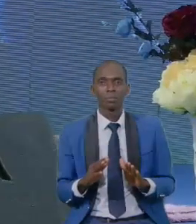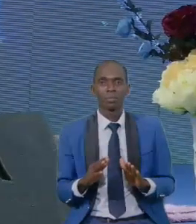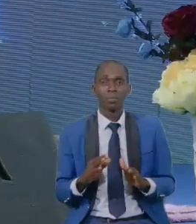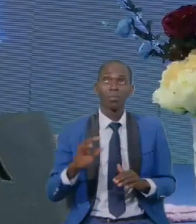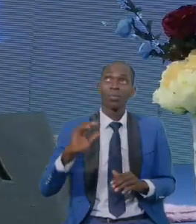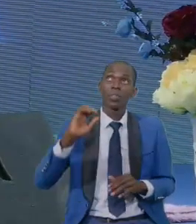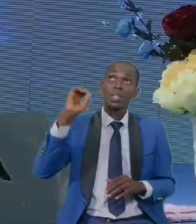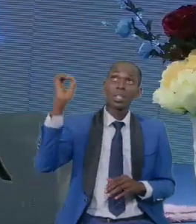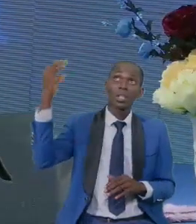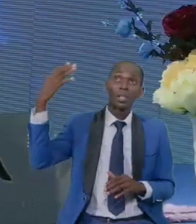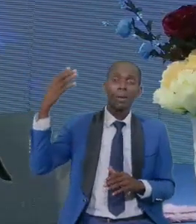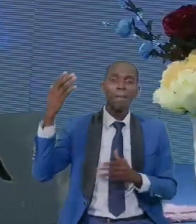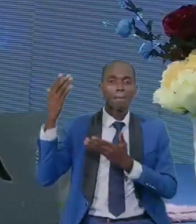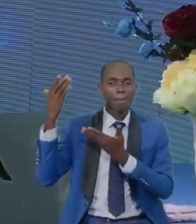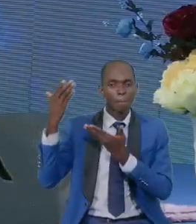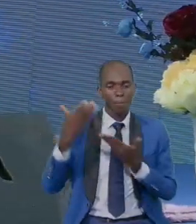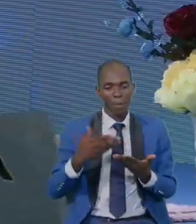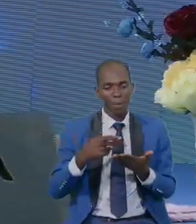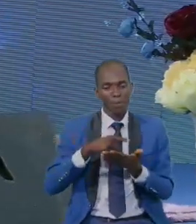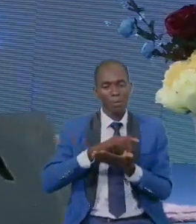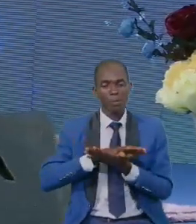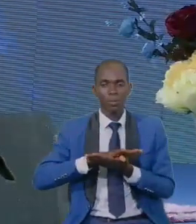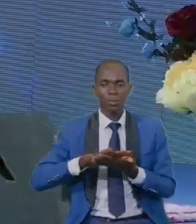Grace brings purity.